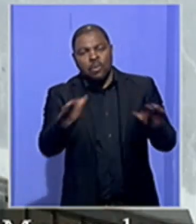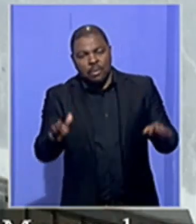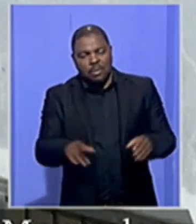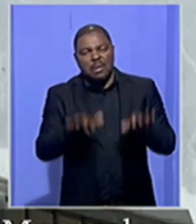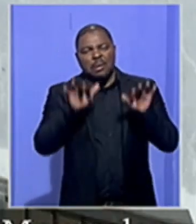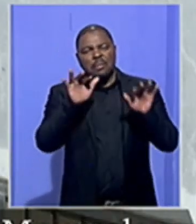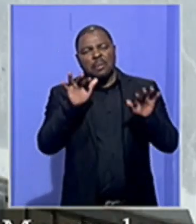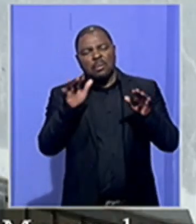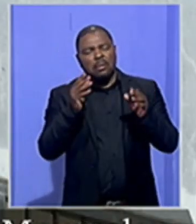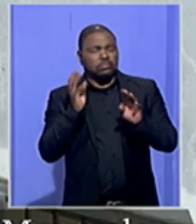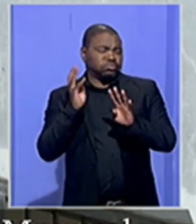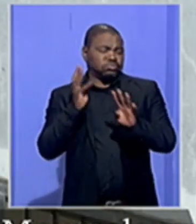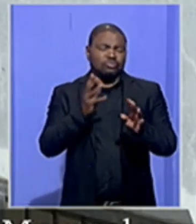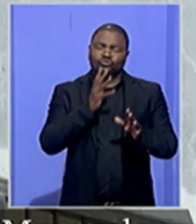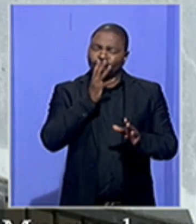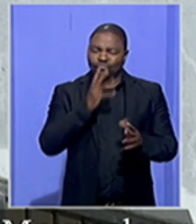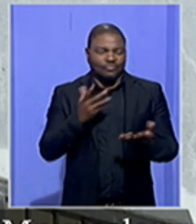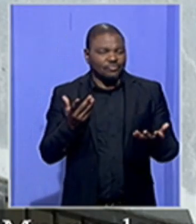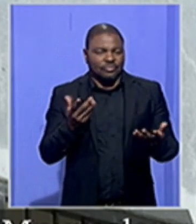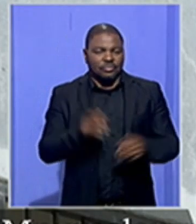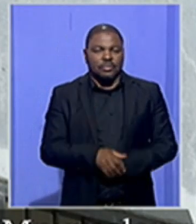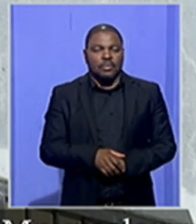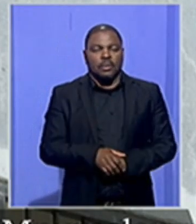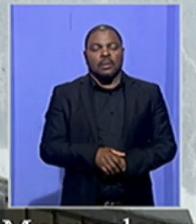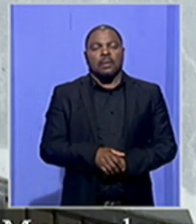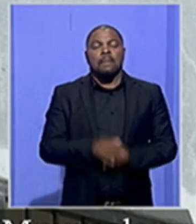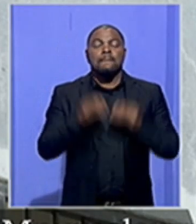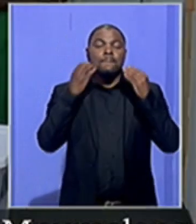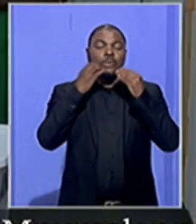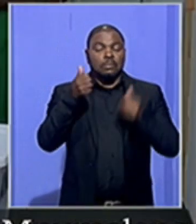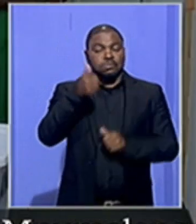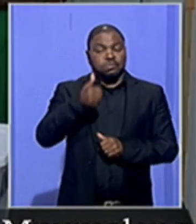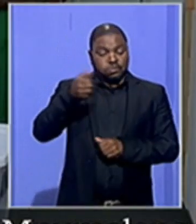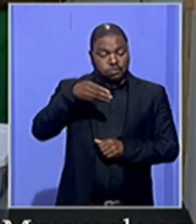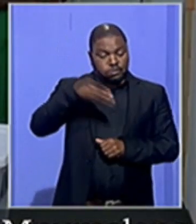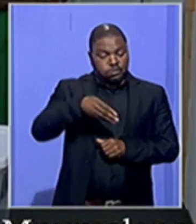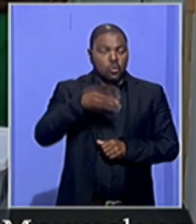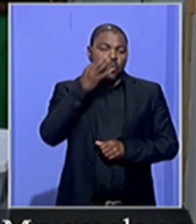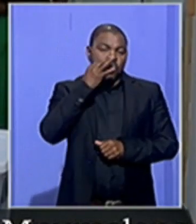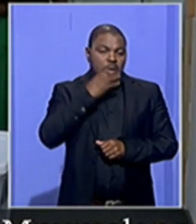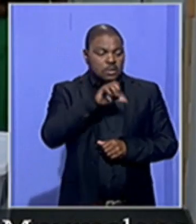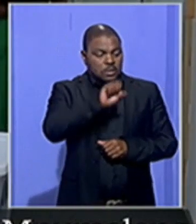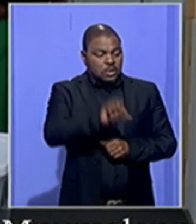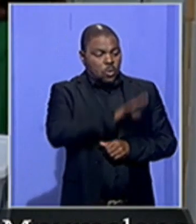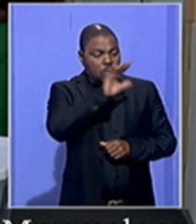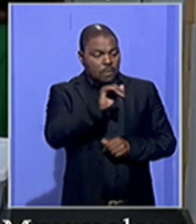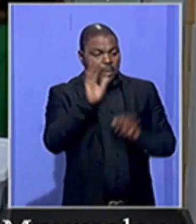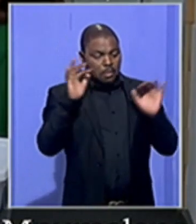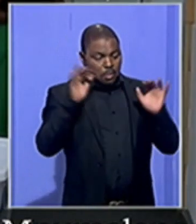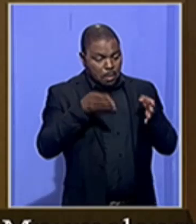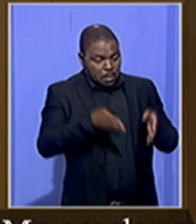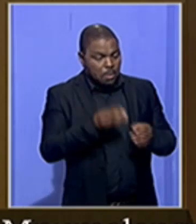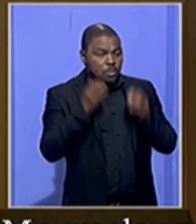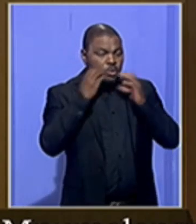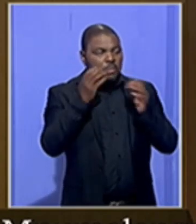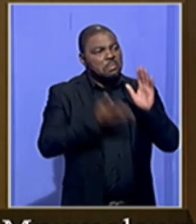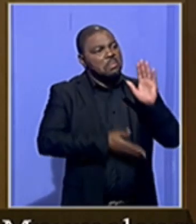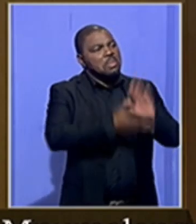mo tsamaong ya letsatsi. Moemedikakaretso wa Mozambique a re bontsi jwa baagi ba Mozambique mo Aforika Borwa ba ile kwa